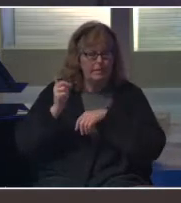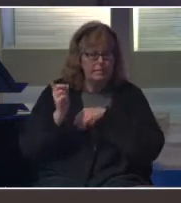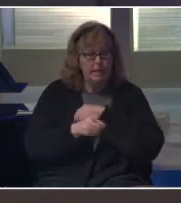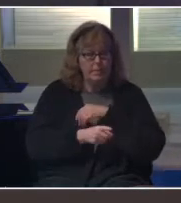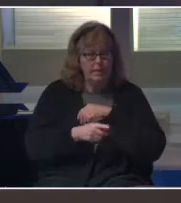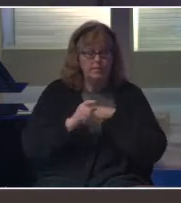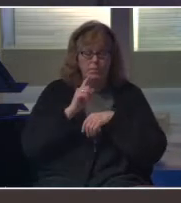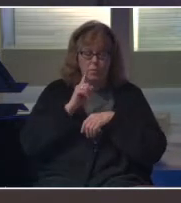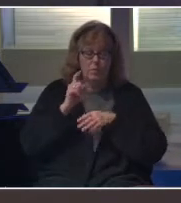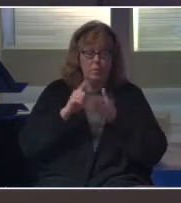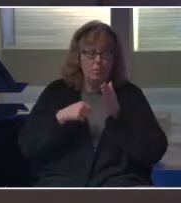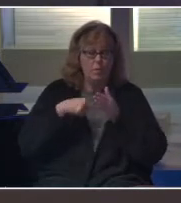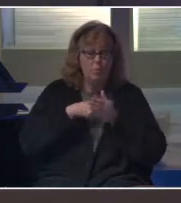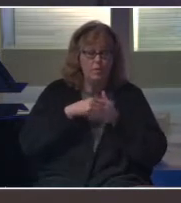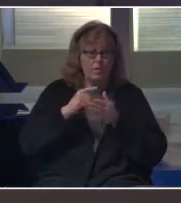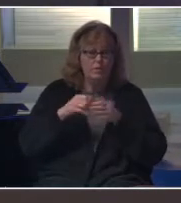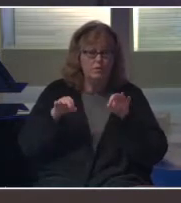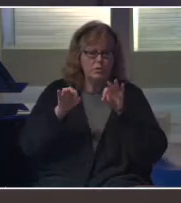really what we deserve.